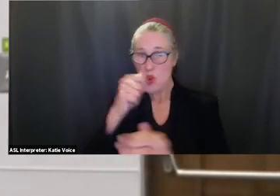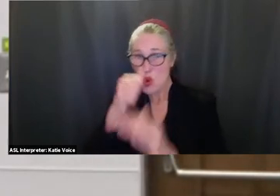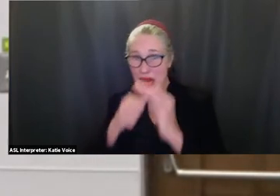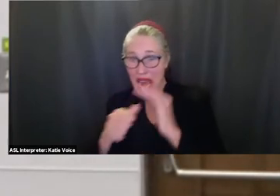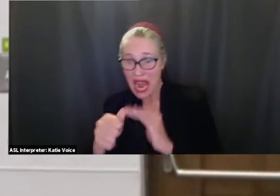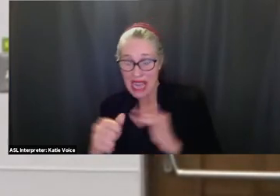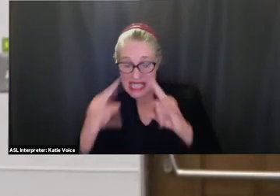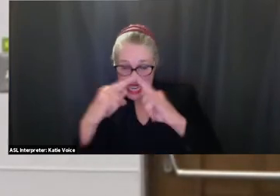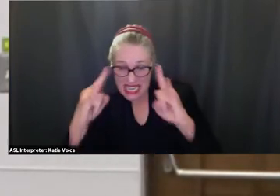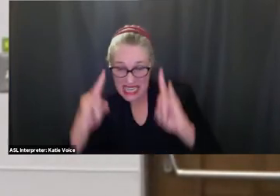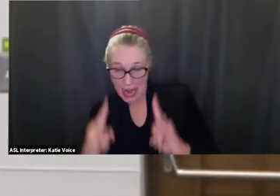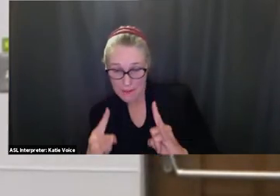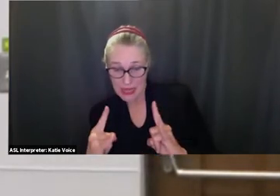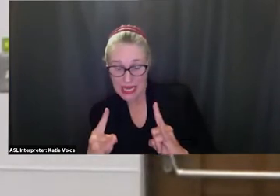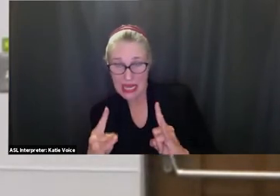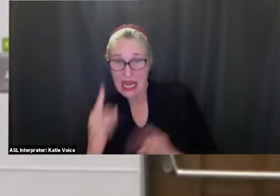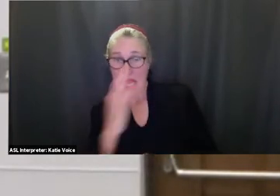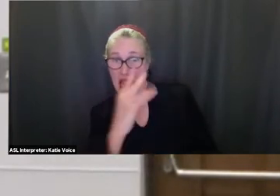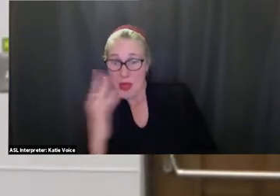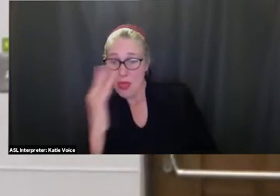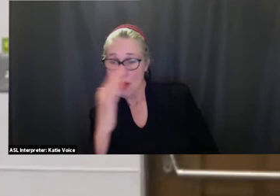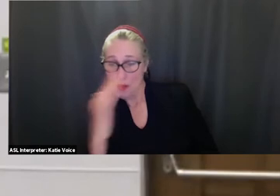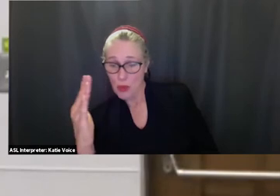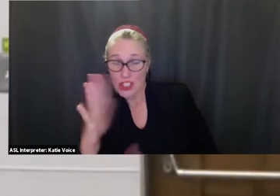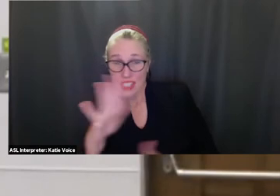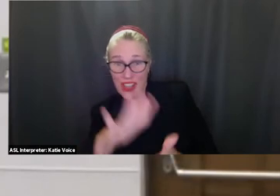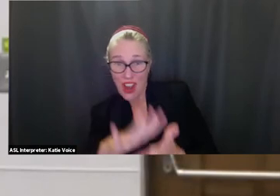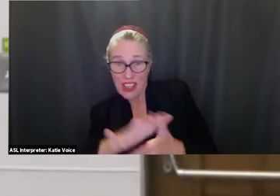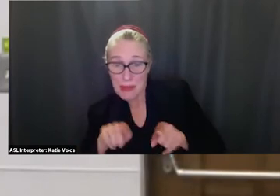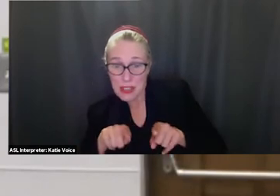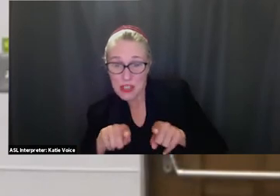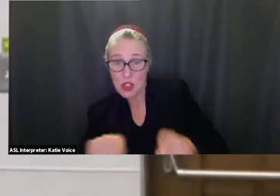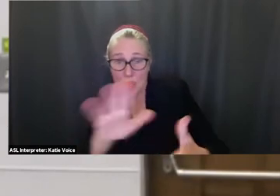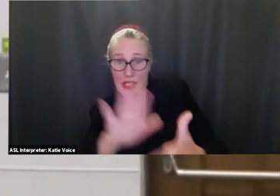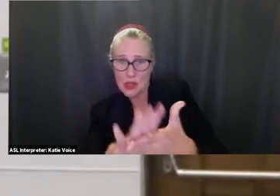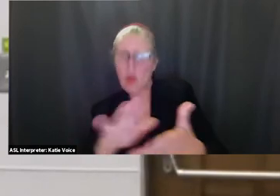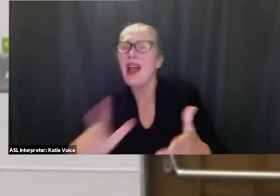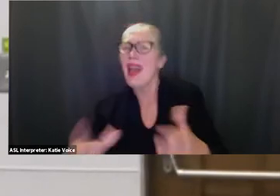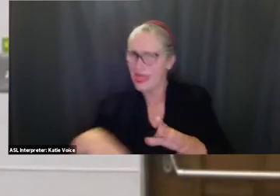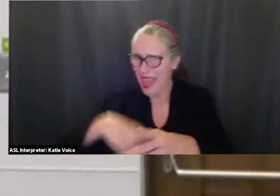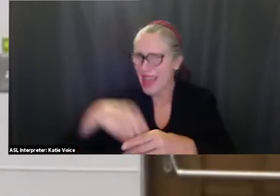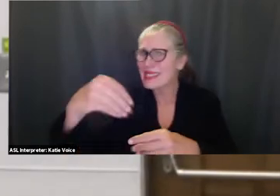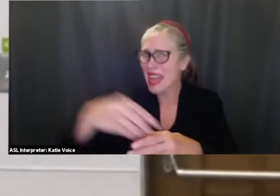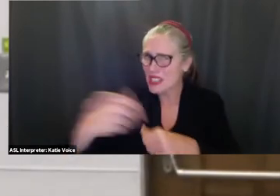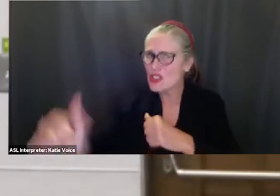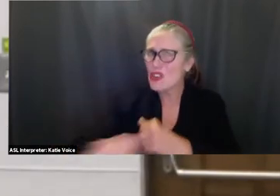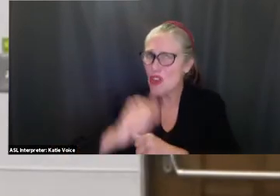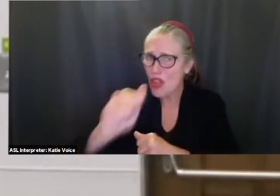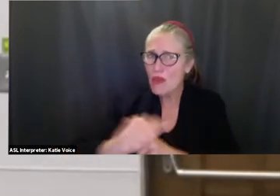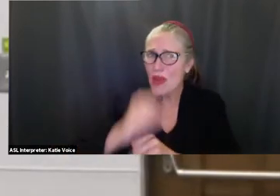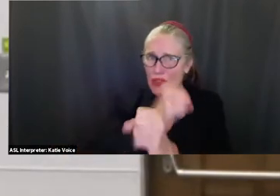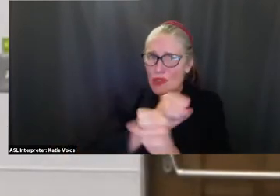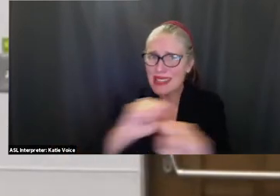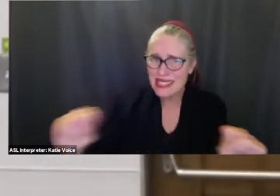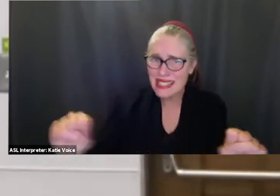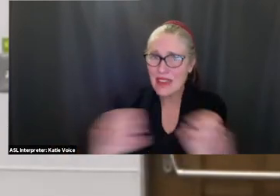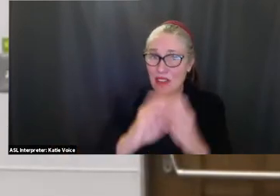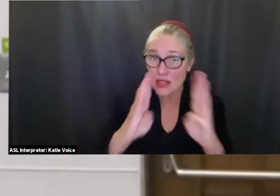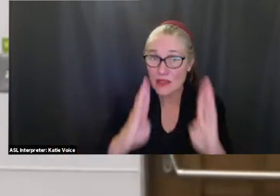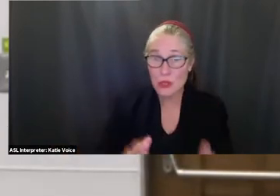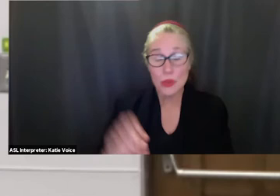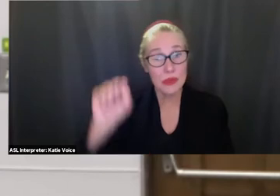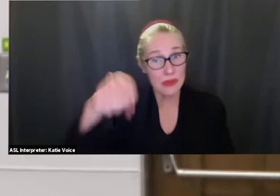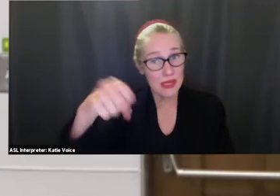campus during school hours again an external threat to the safety of the students